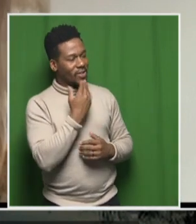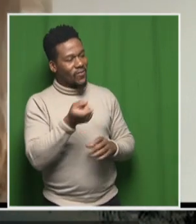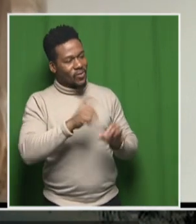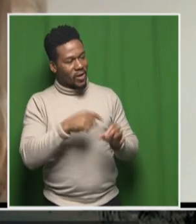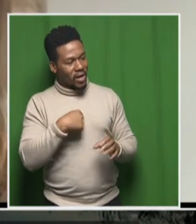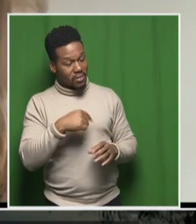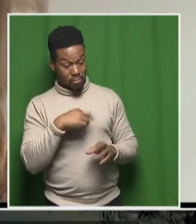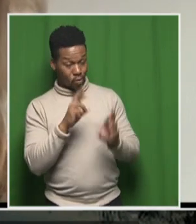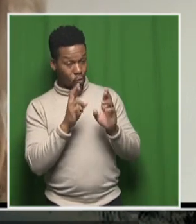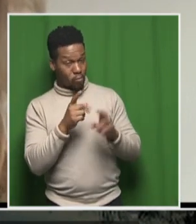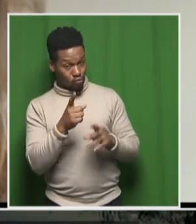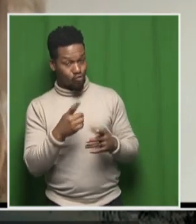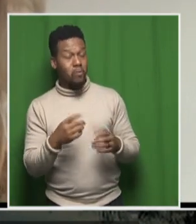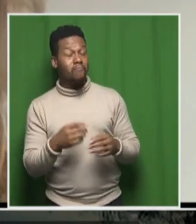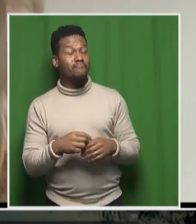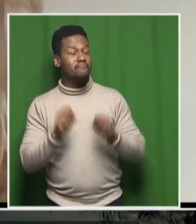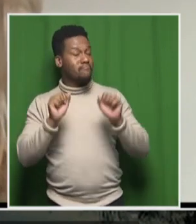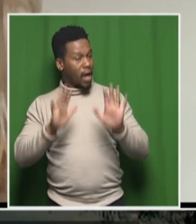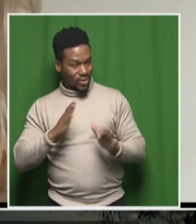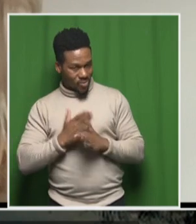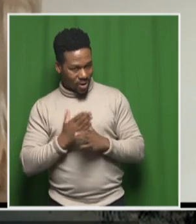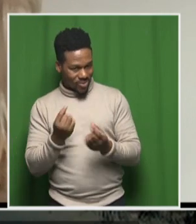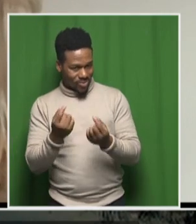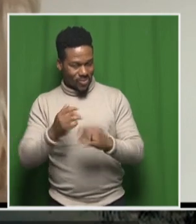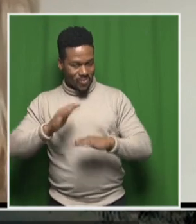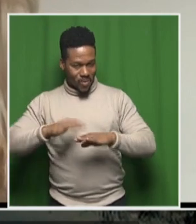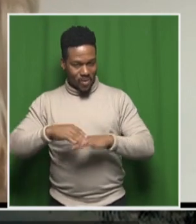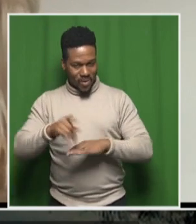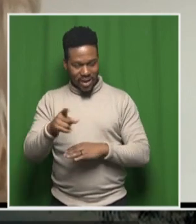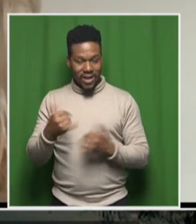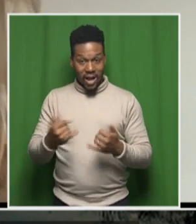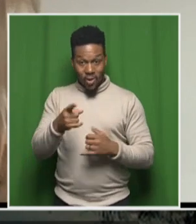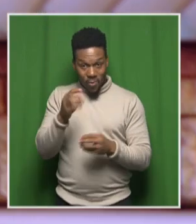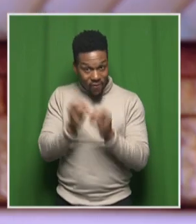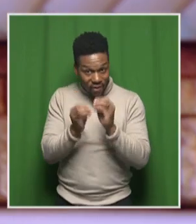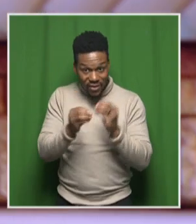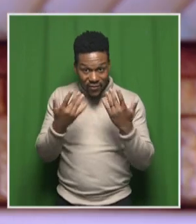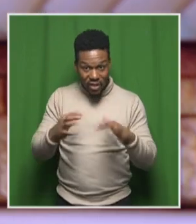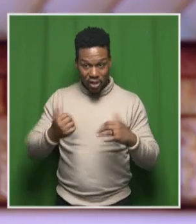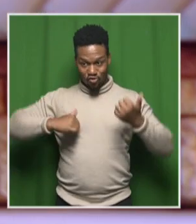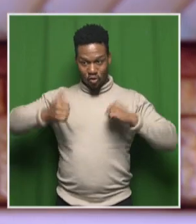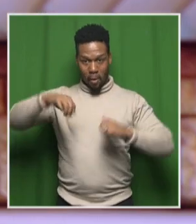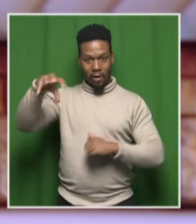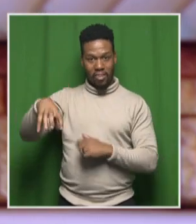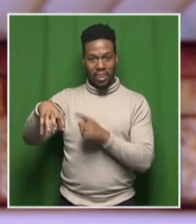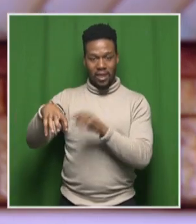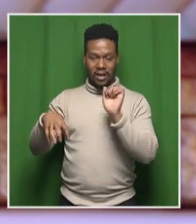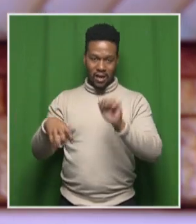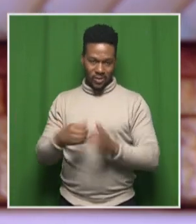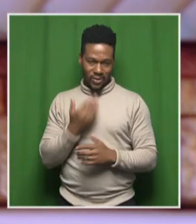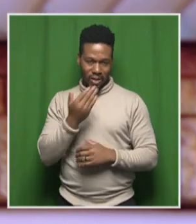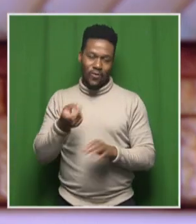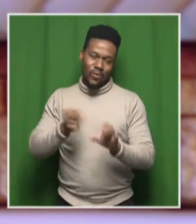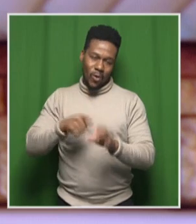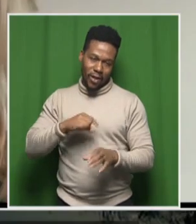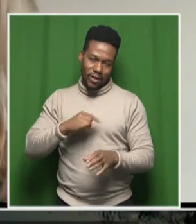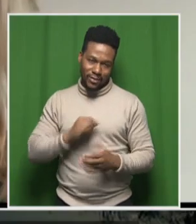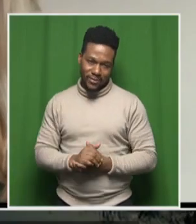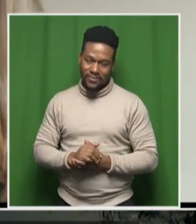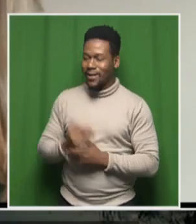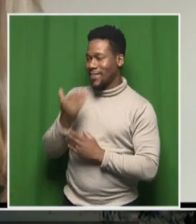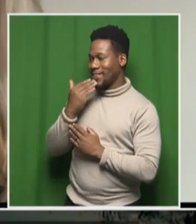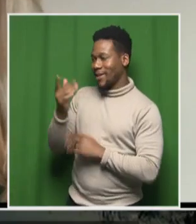that more amazing productions will be back in full force now that the theatre is back on track. Thank you so much for joining us. Thank